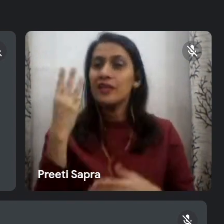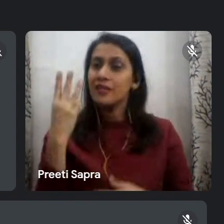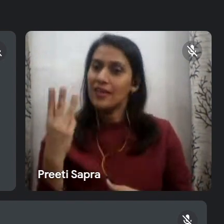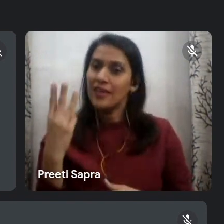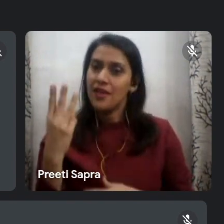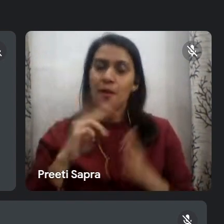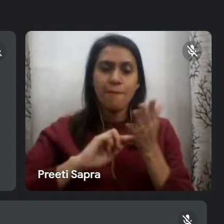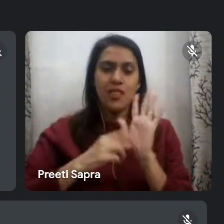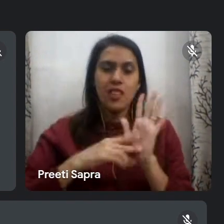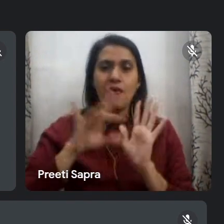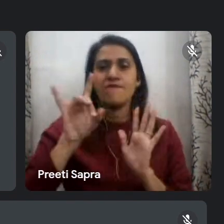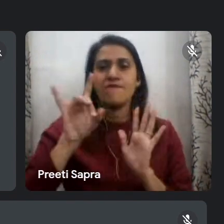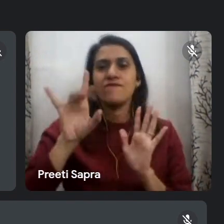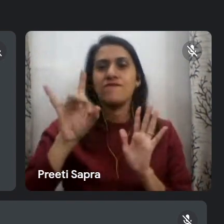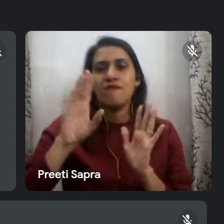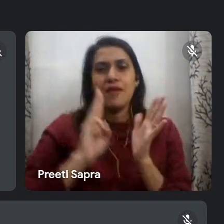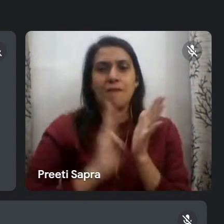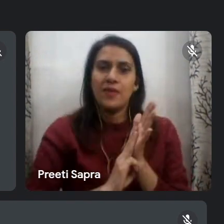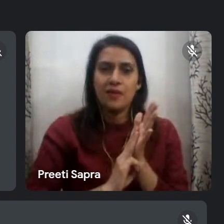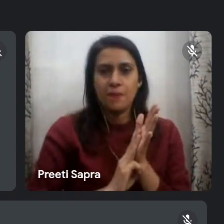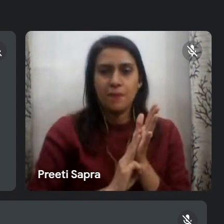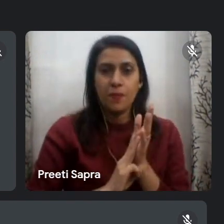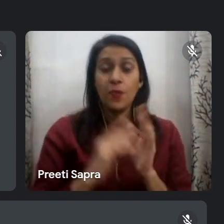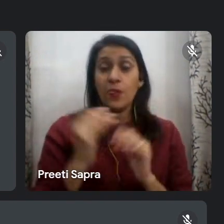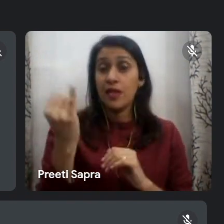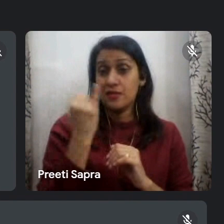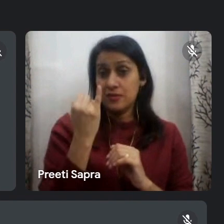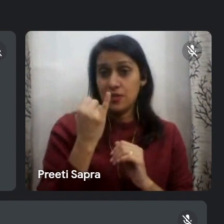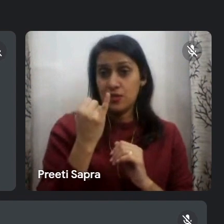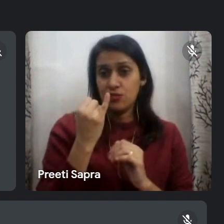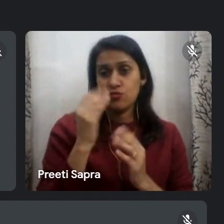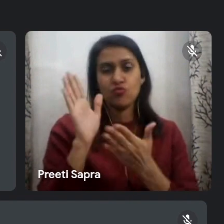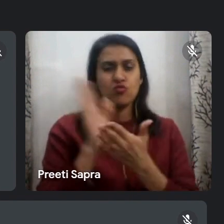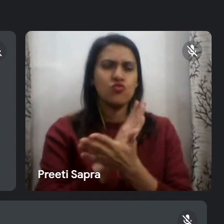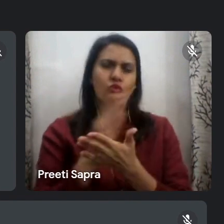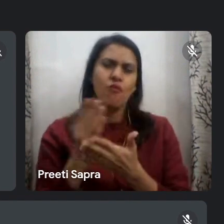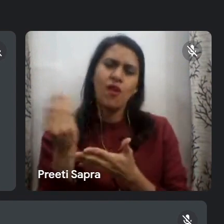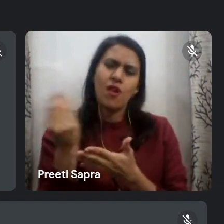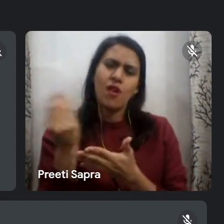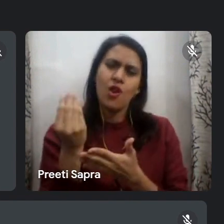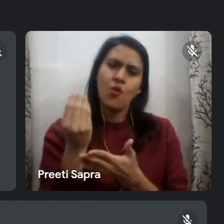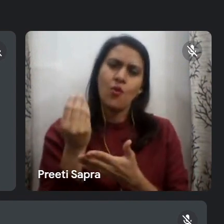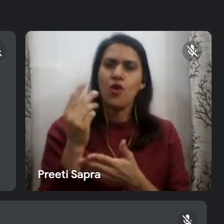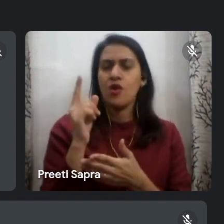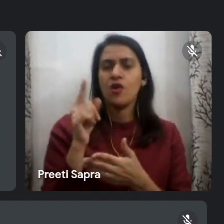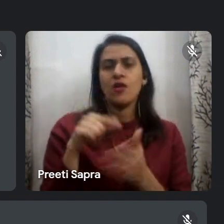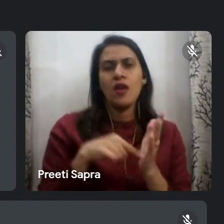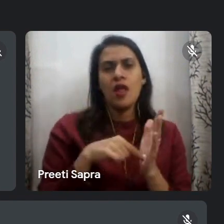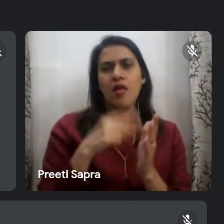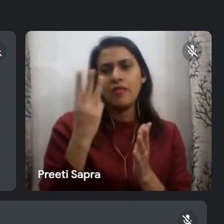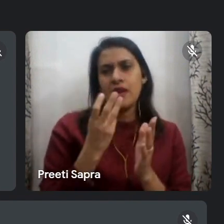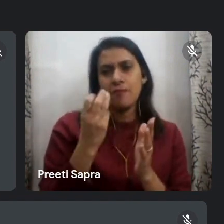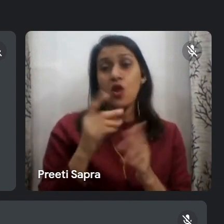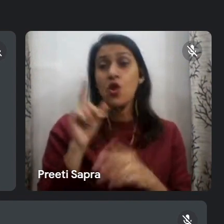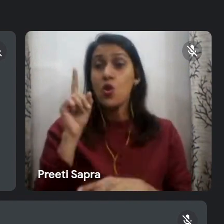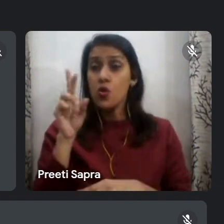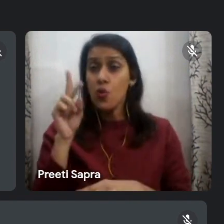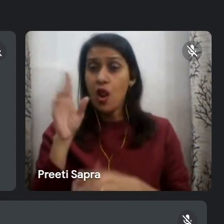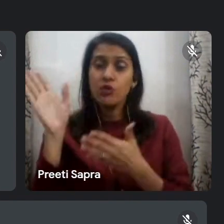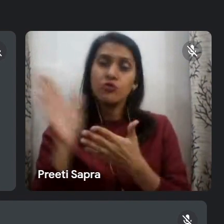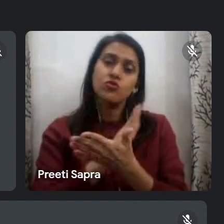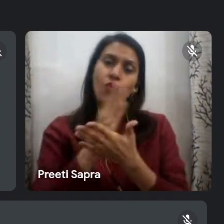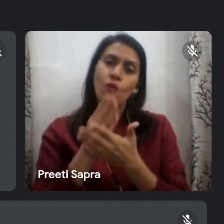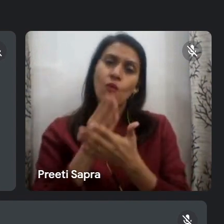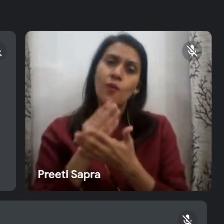15 minutes approximately. 6 songs approximately was half an hour. 12 to 13 songs was an hour.